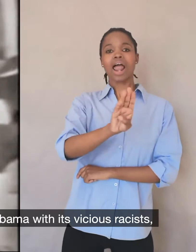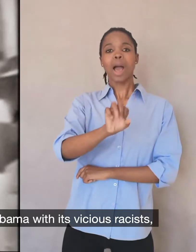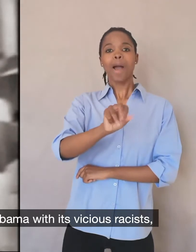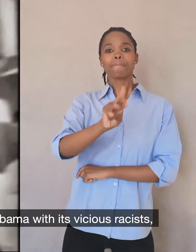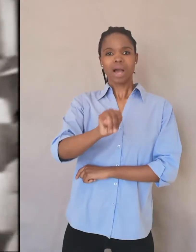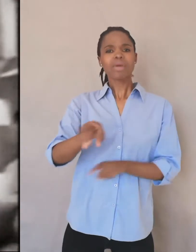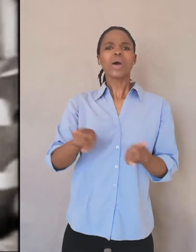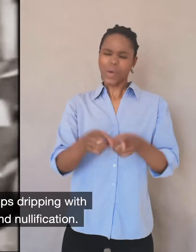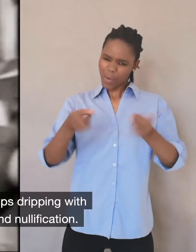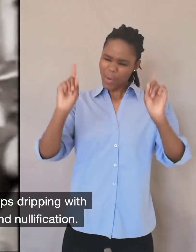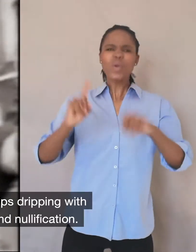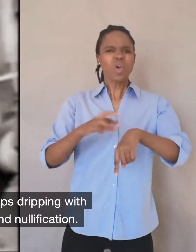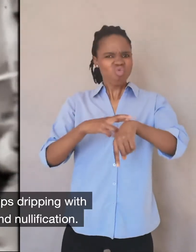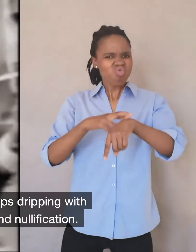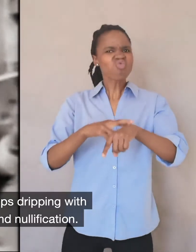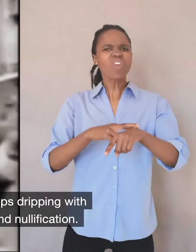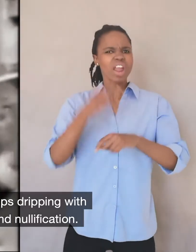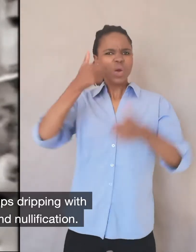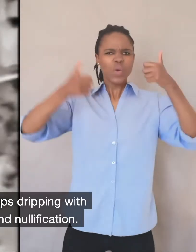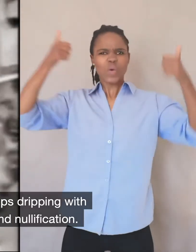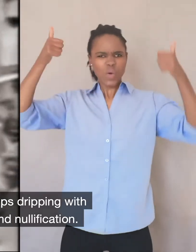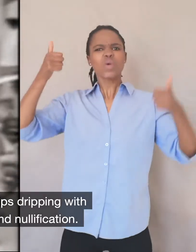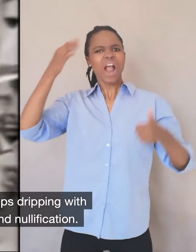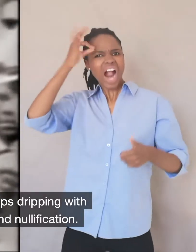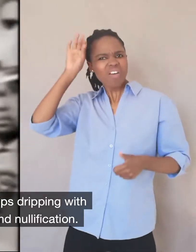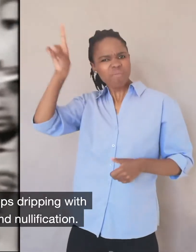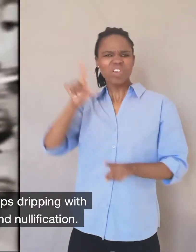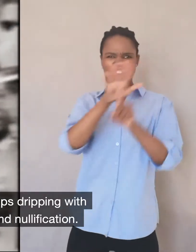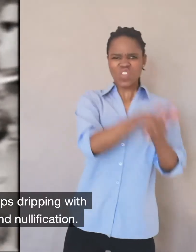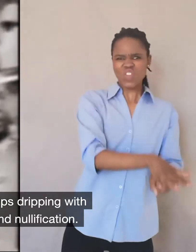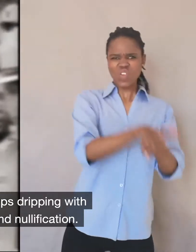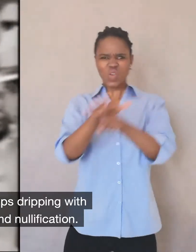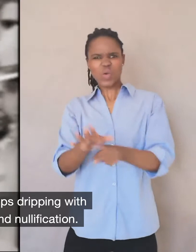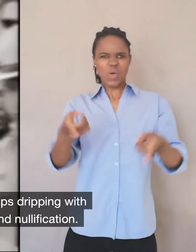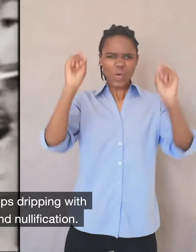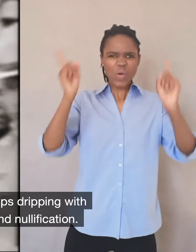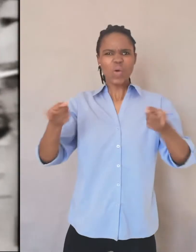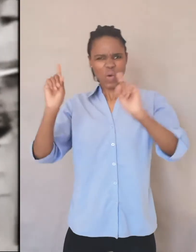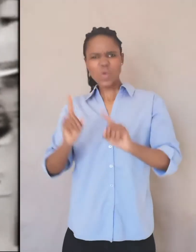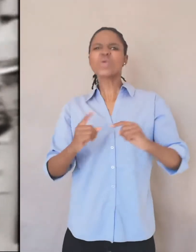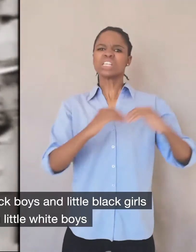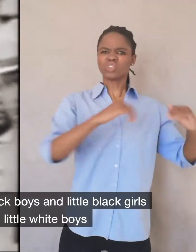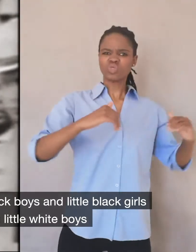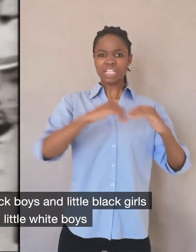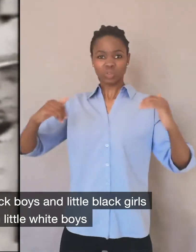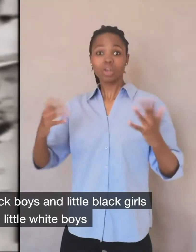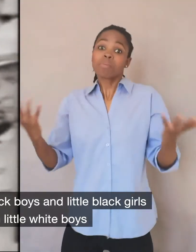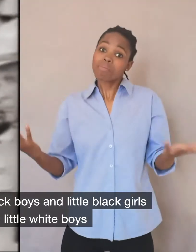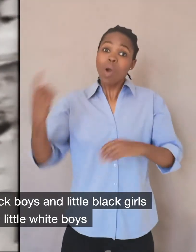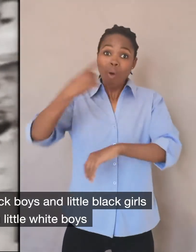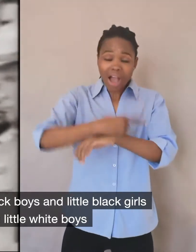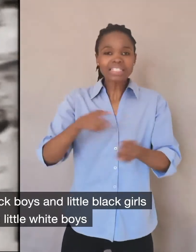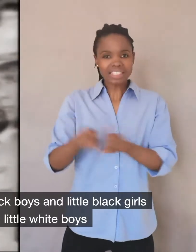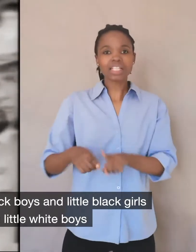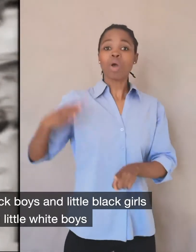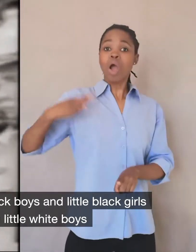vicious racists, with its governor having his lips dripping with the words of interposition and nullification, one day right there in